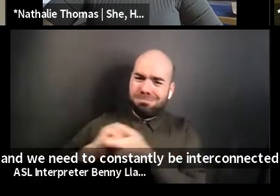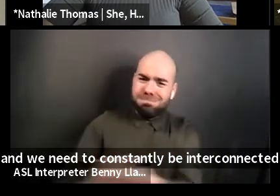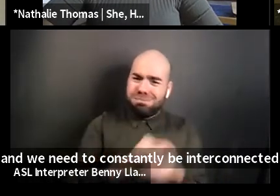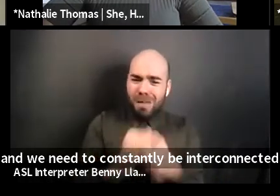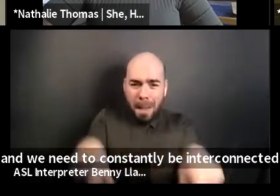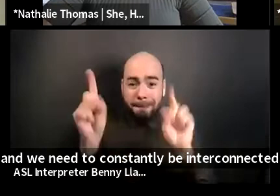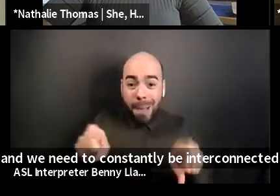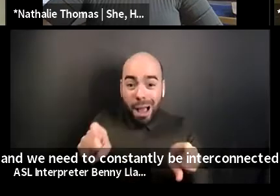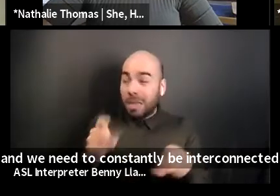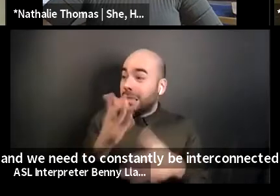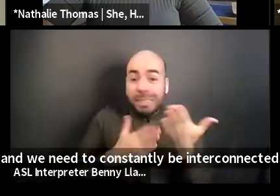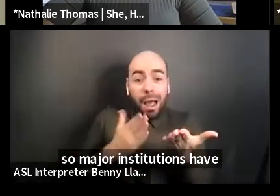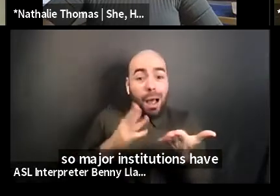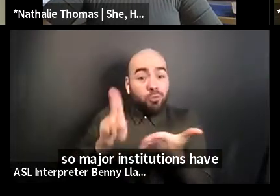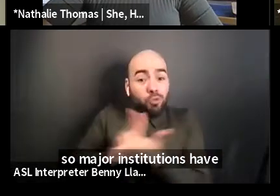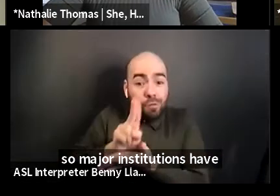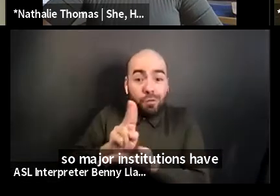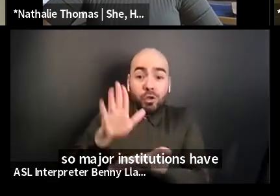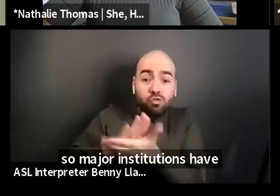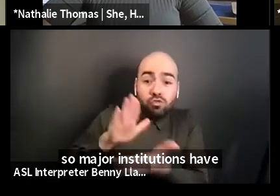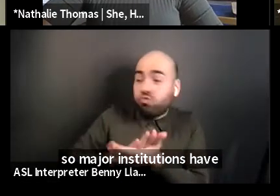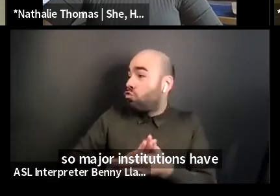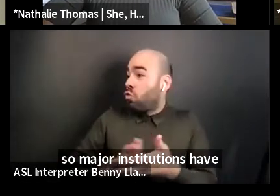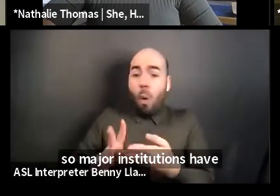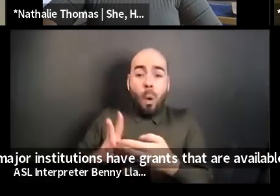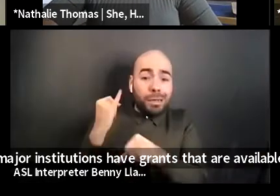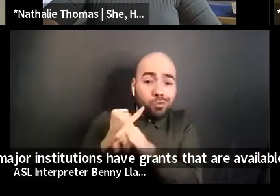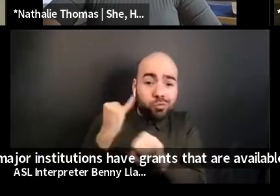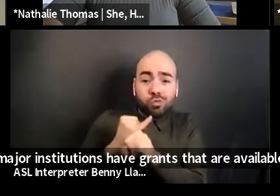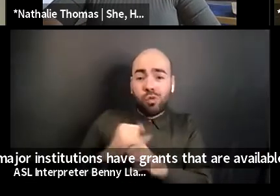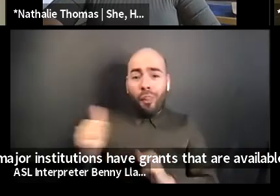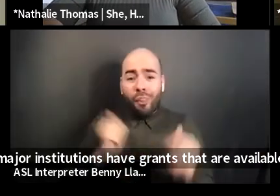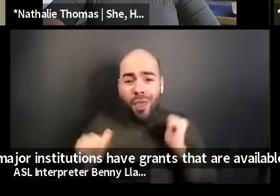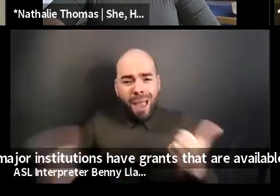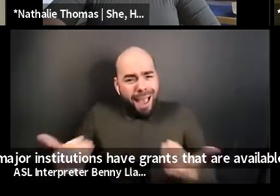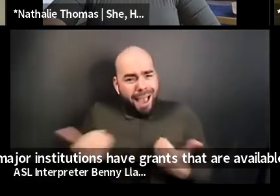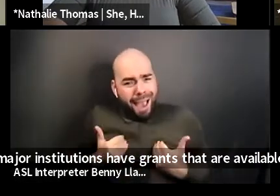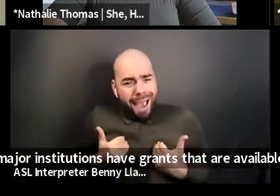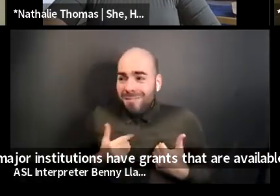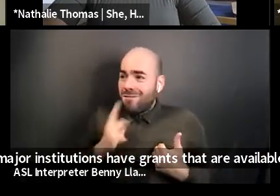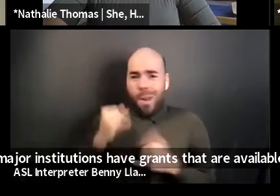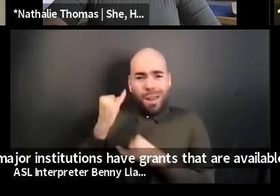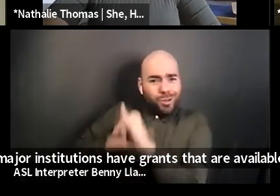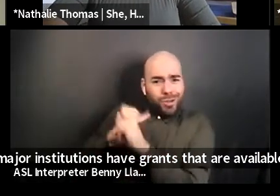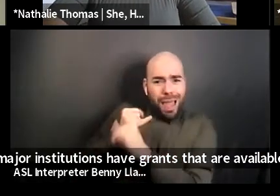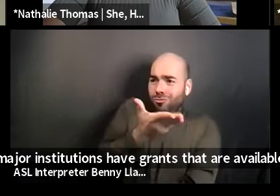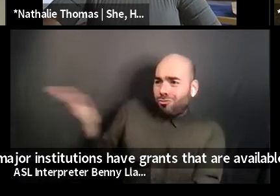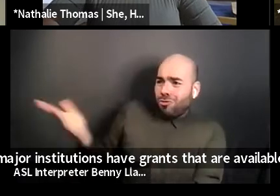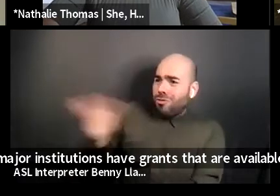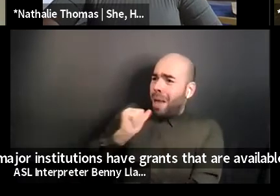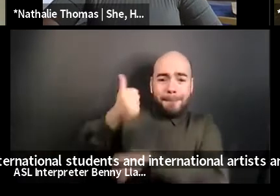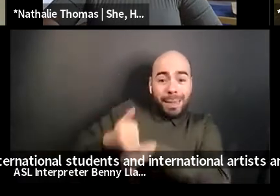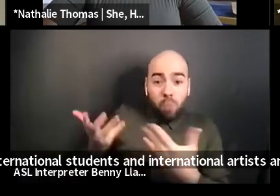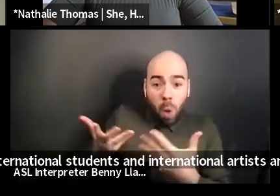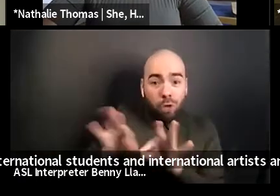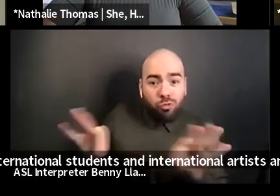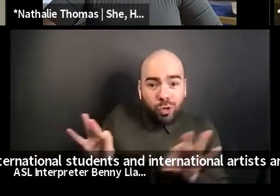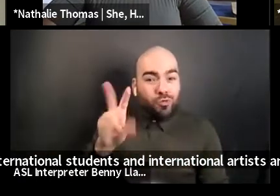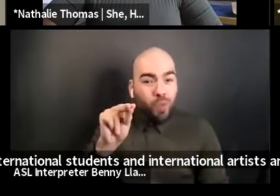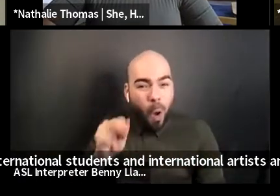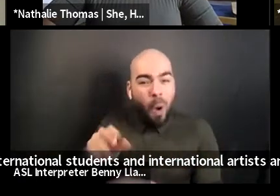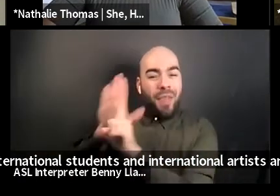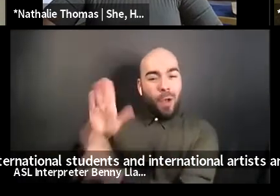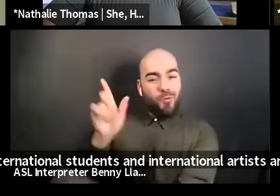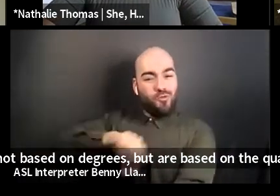have grants that are available to international students and international artists and are not based on degrees, but are based on the quality of artistry and